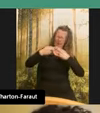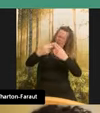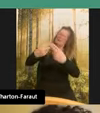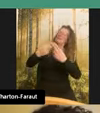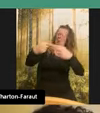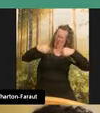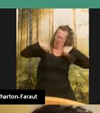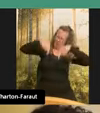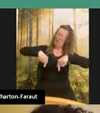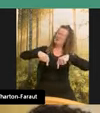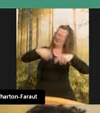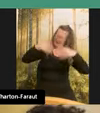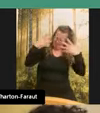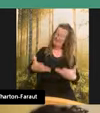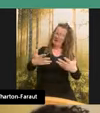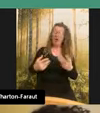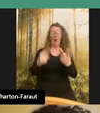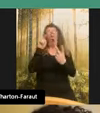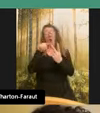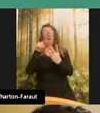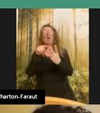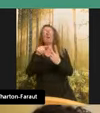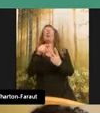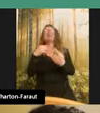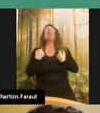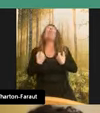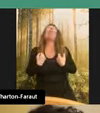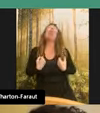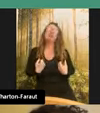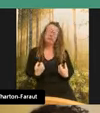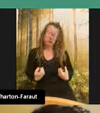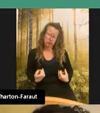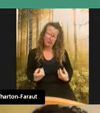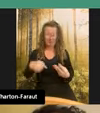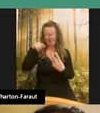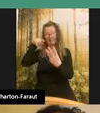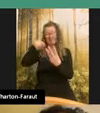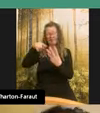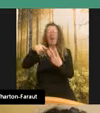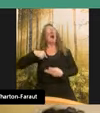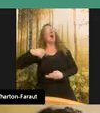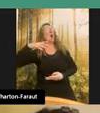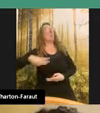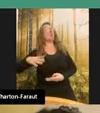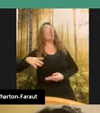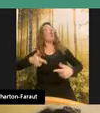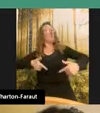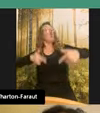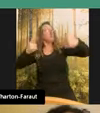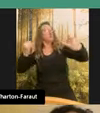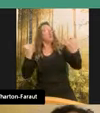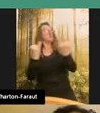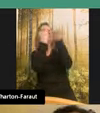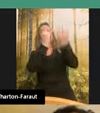central figure says, "I am sick." This figure to the right says, "I want to fight." And